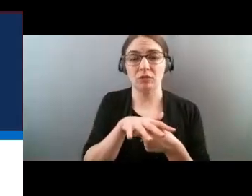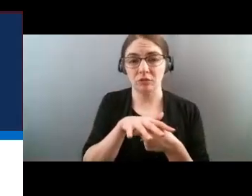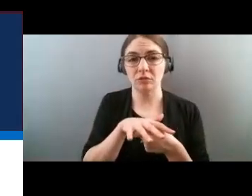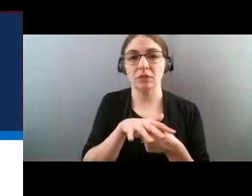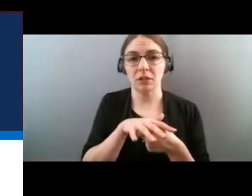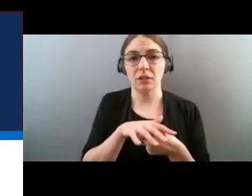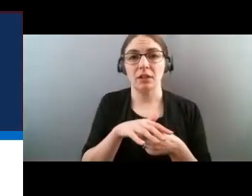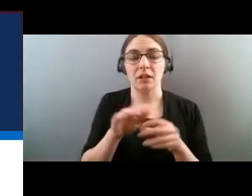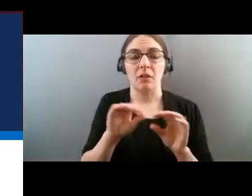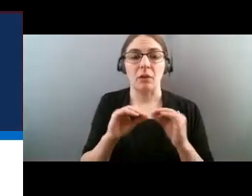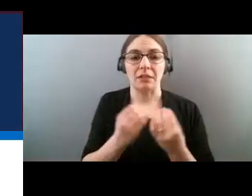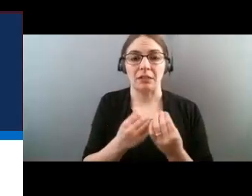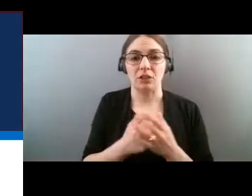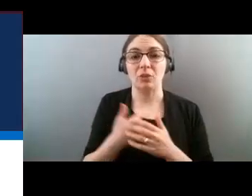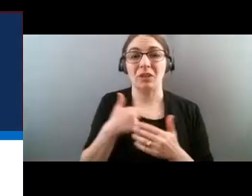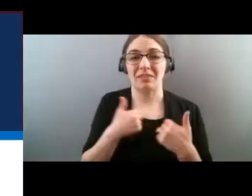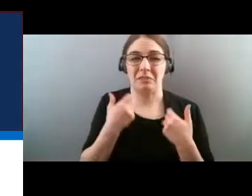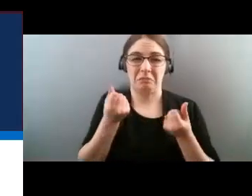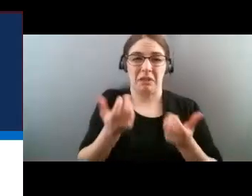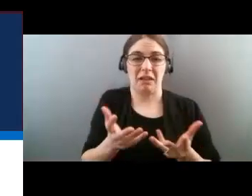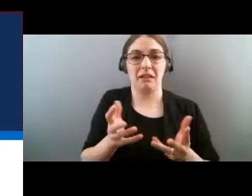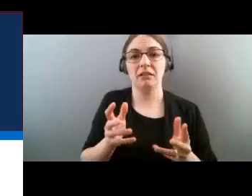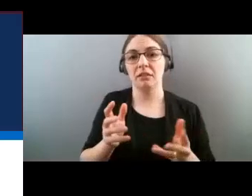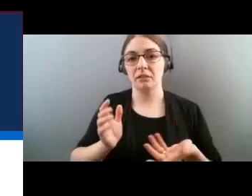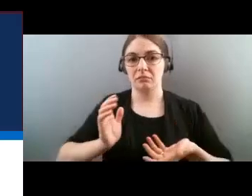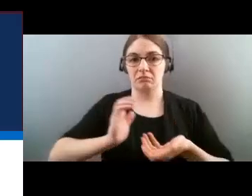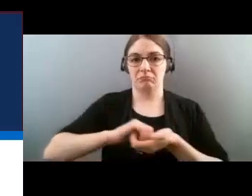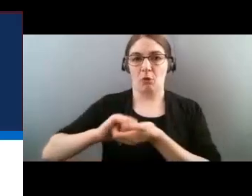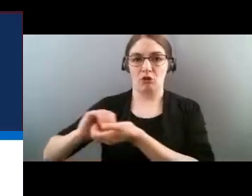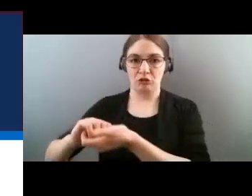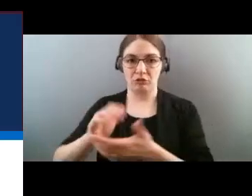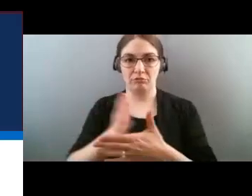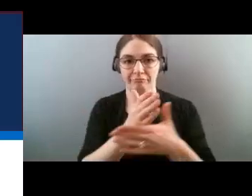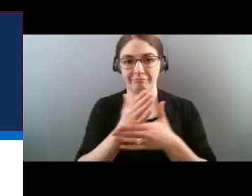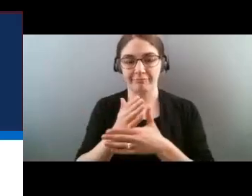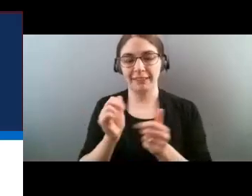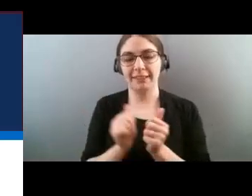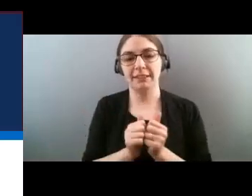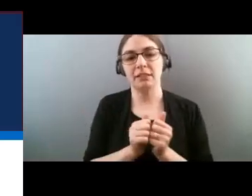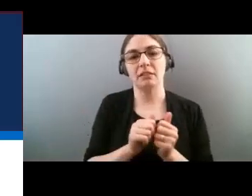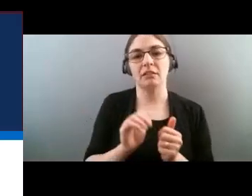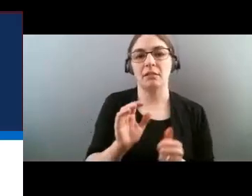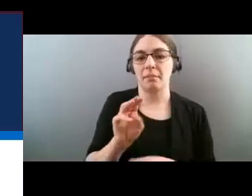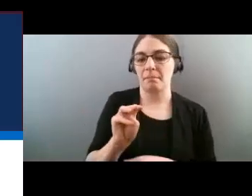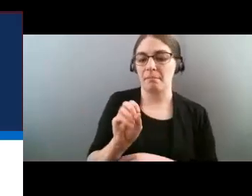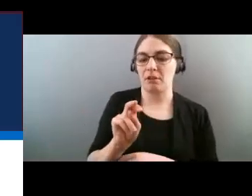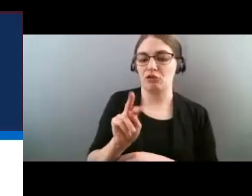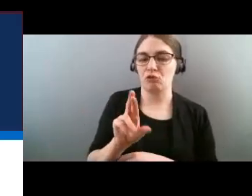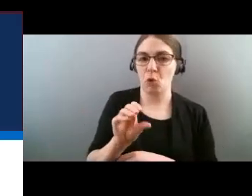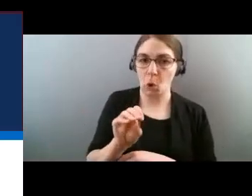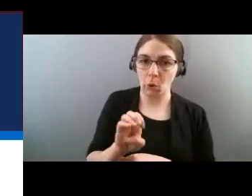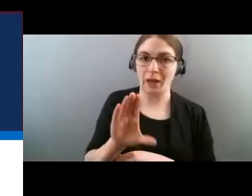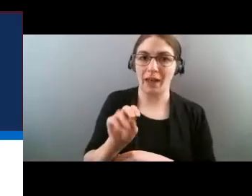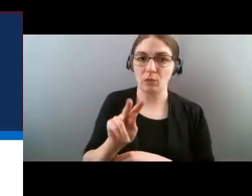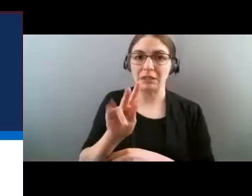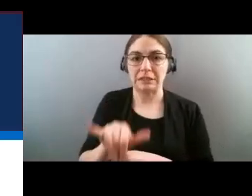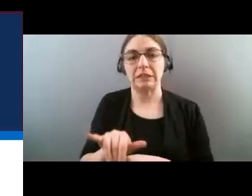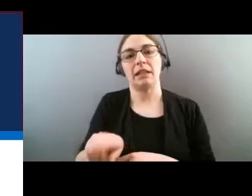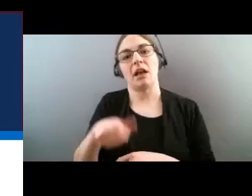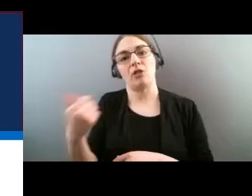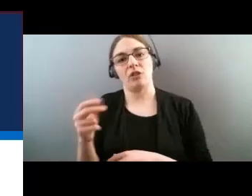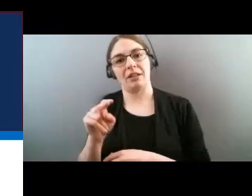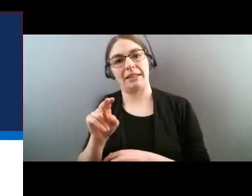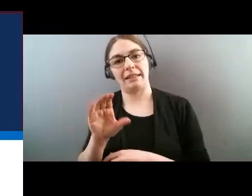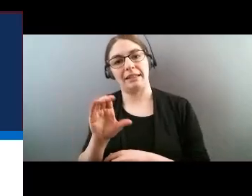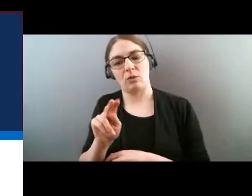many affiliates throughout Monroe County, throughout neighboring counties, and all the way down through the New York State southern tier, where some